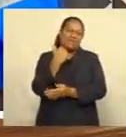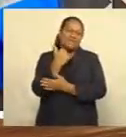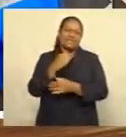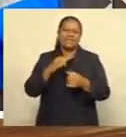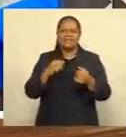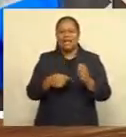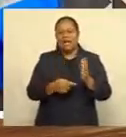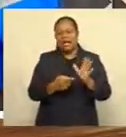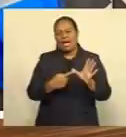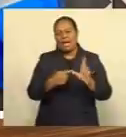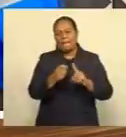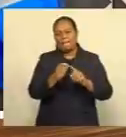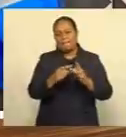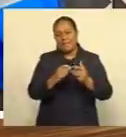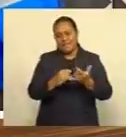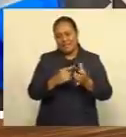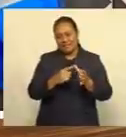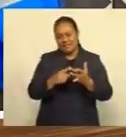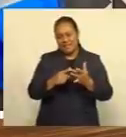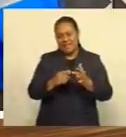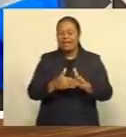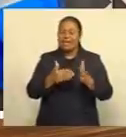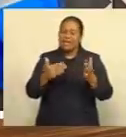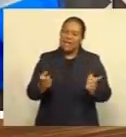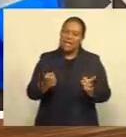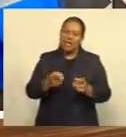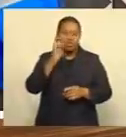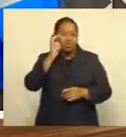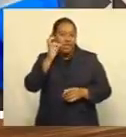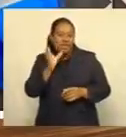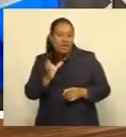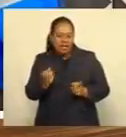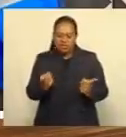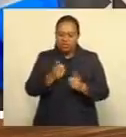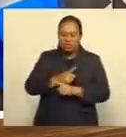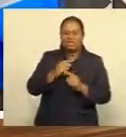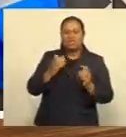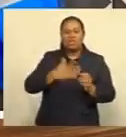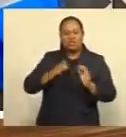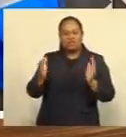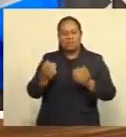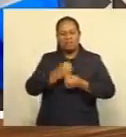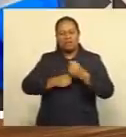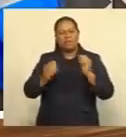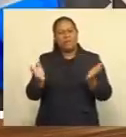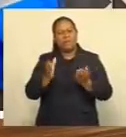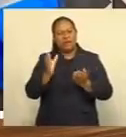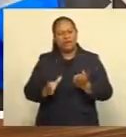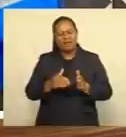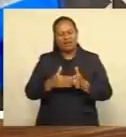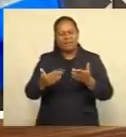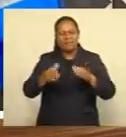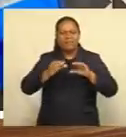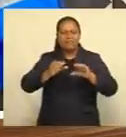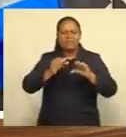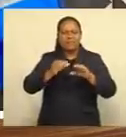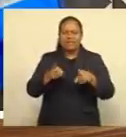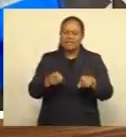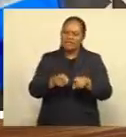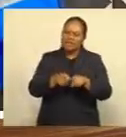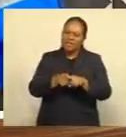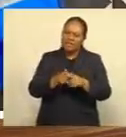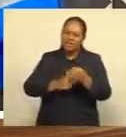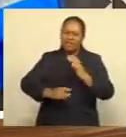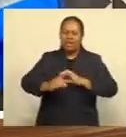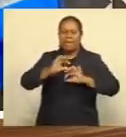Ndevo has switched from being a trainer to a player. Ndevo is currently the strength and conditioning coach and an understudy to Olympic gold medal